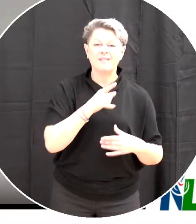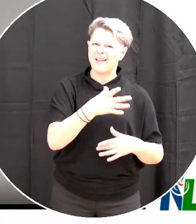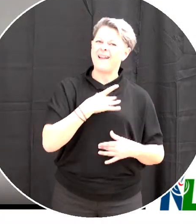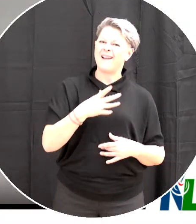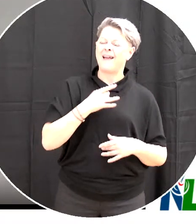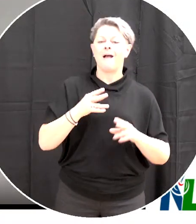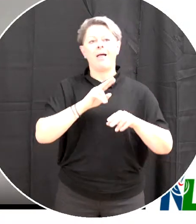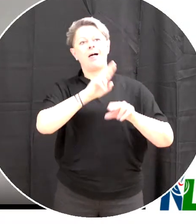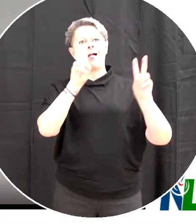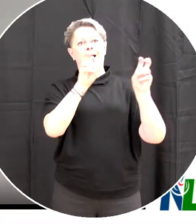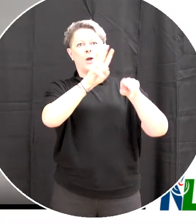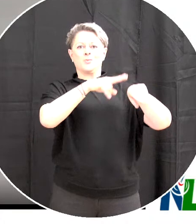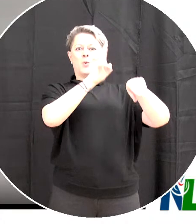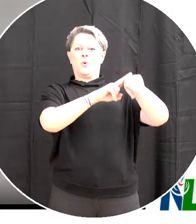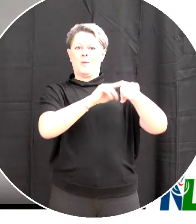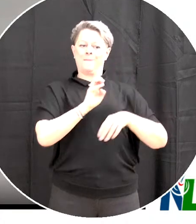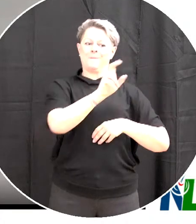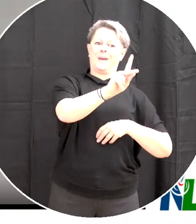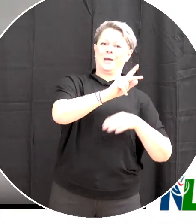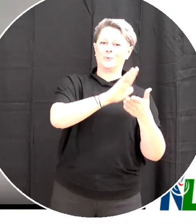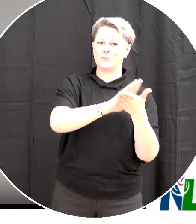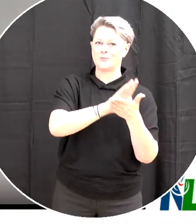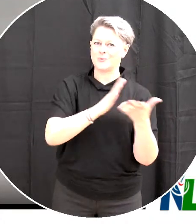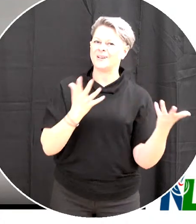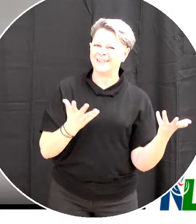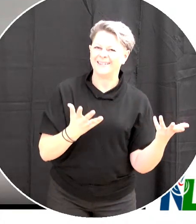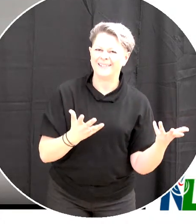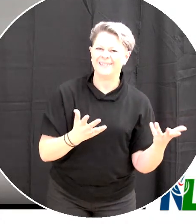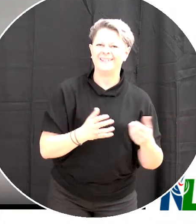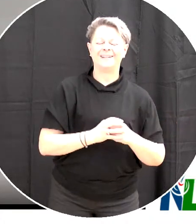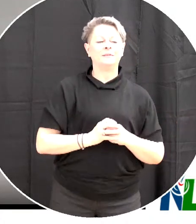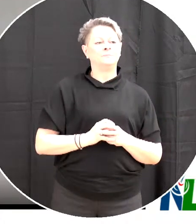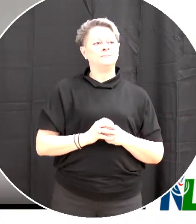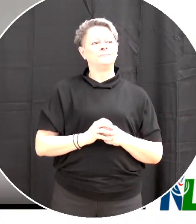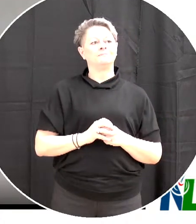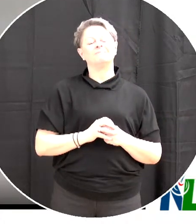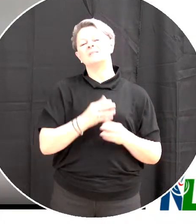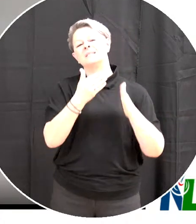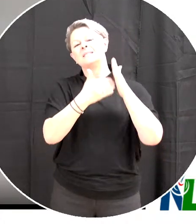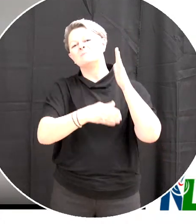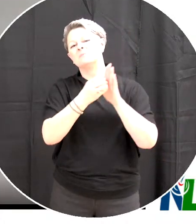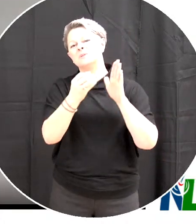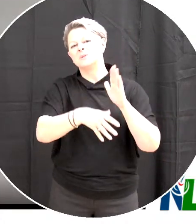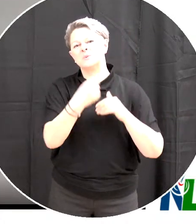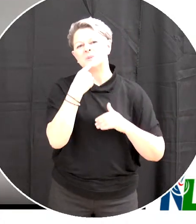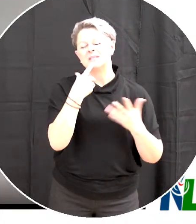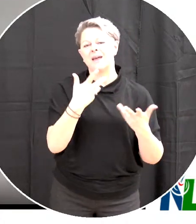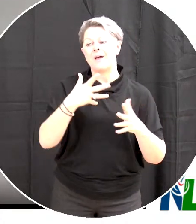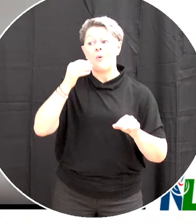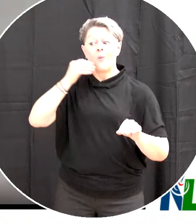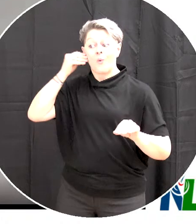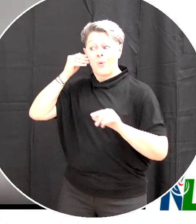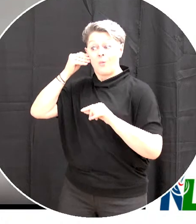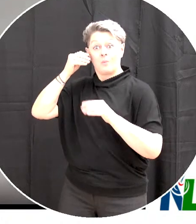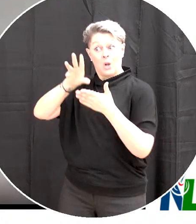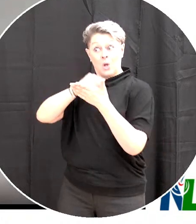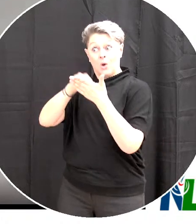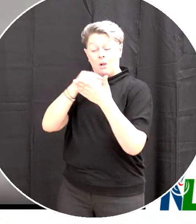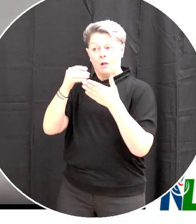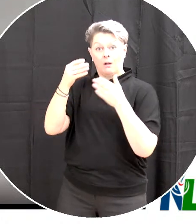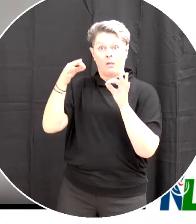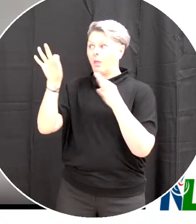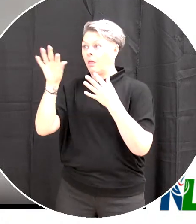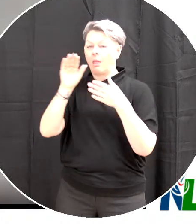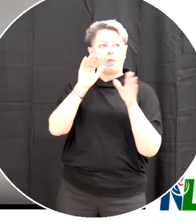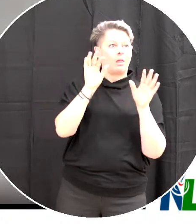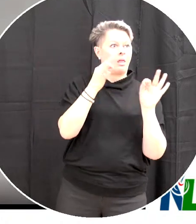of it, getting back into routine. And I find for some of them, they've said that the at-home distractions, whether they're just